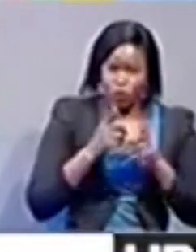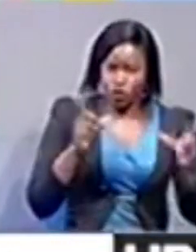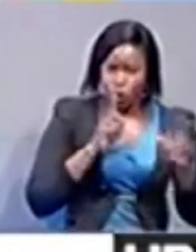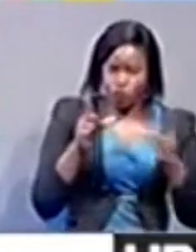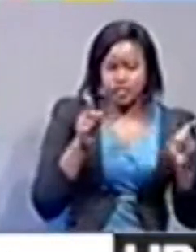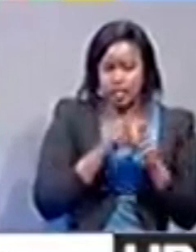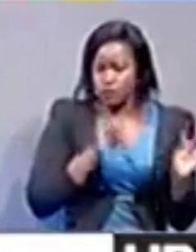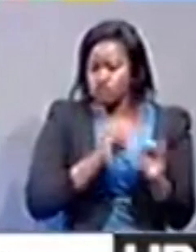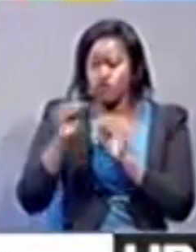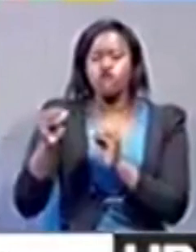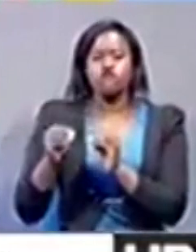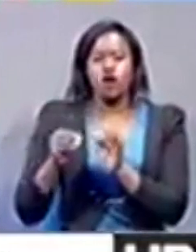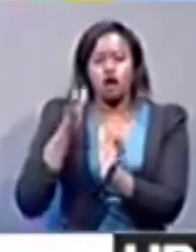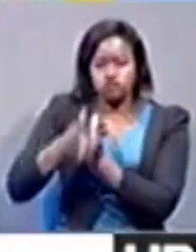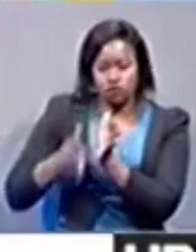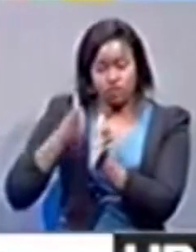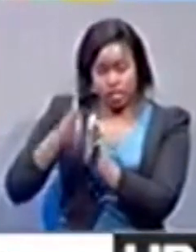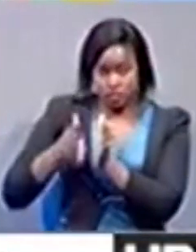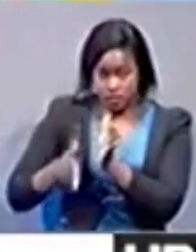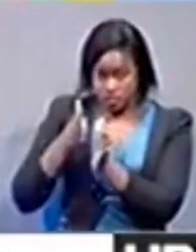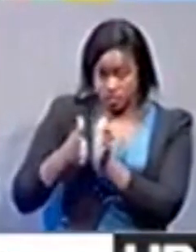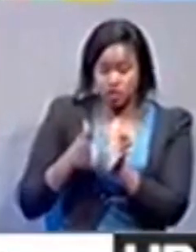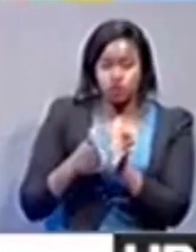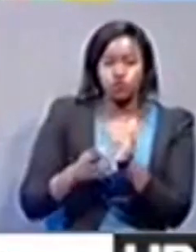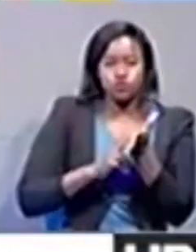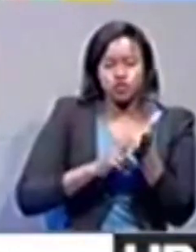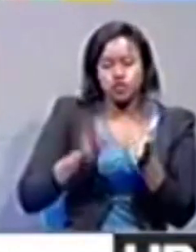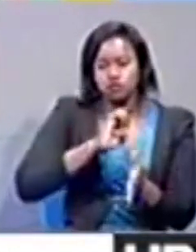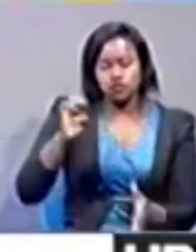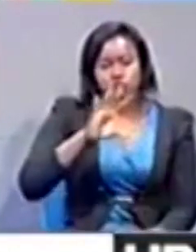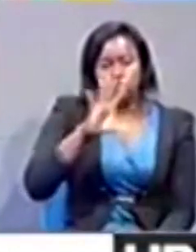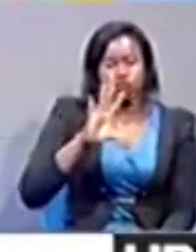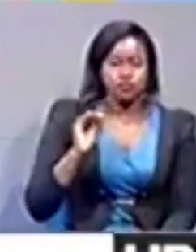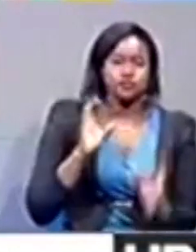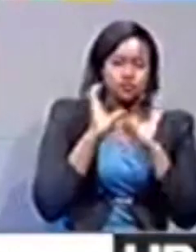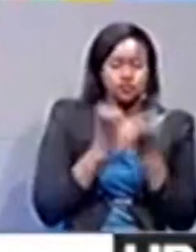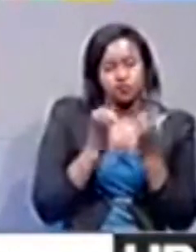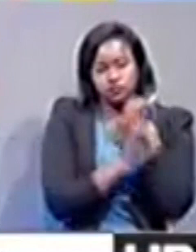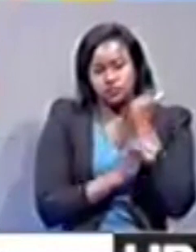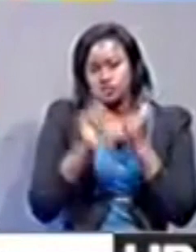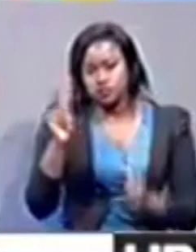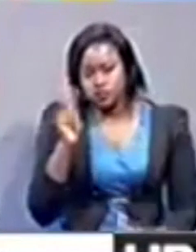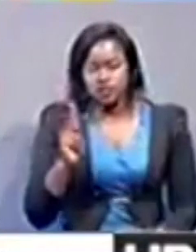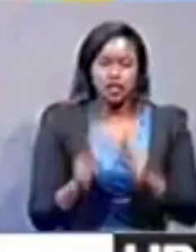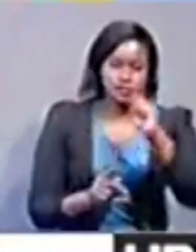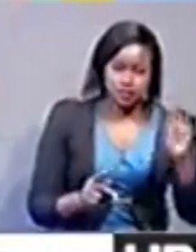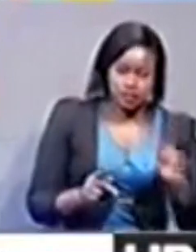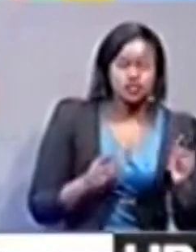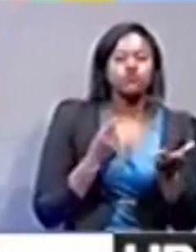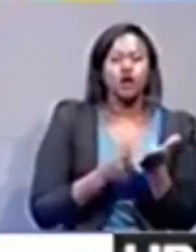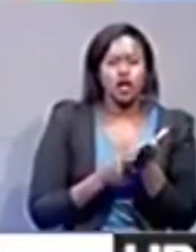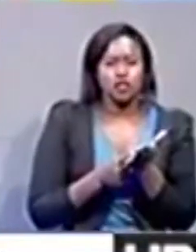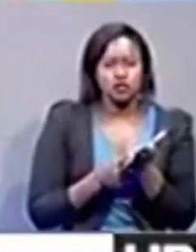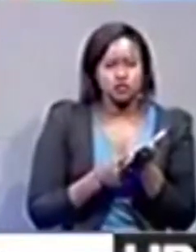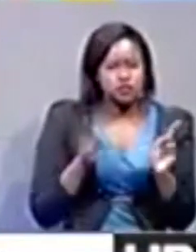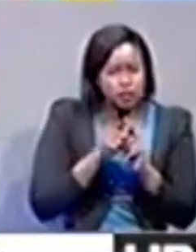railway, at least within the original East African Community countries of Kenya, Tanzania, and Uganda. These have